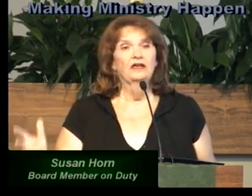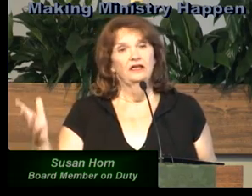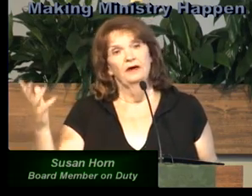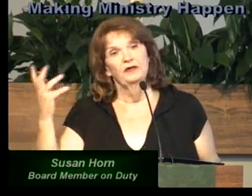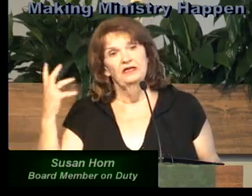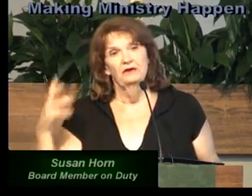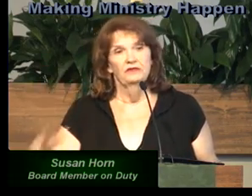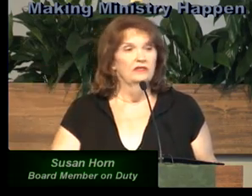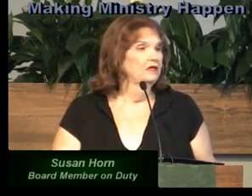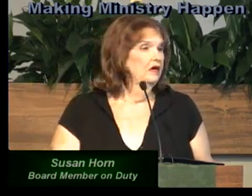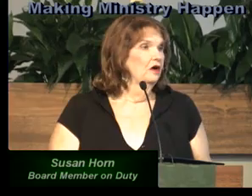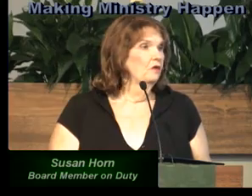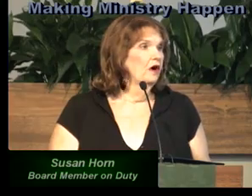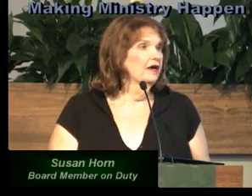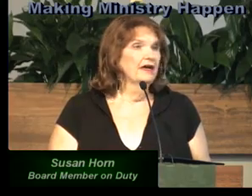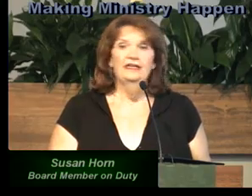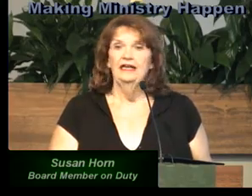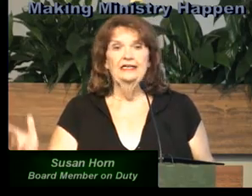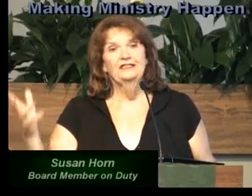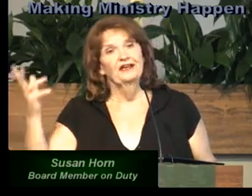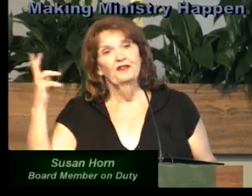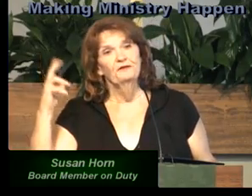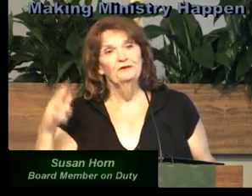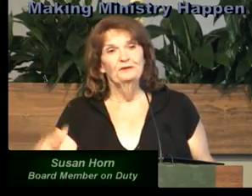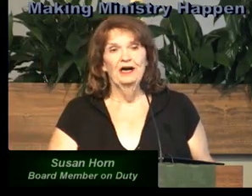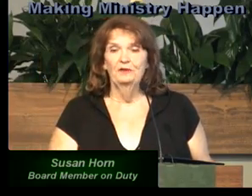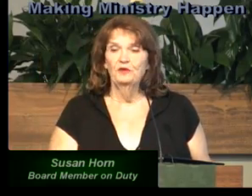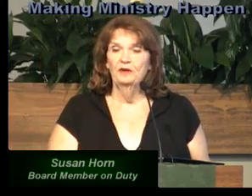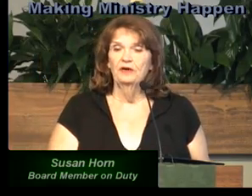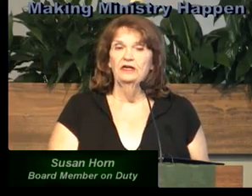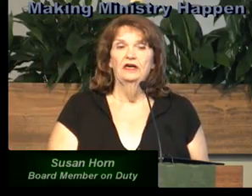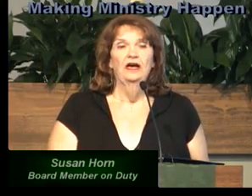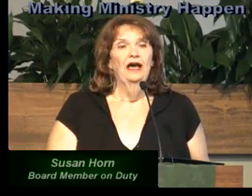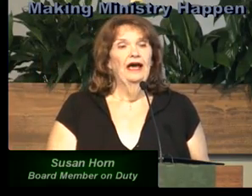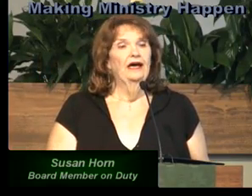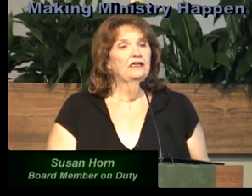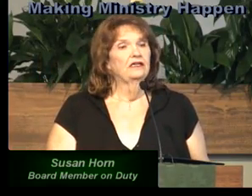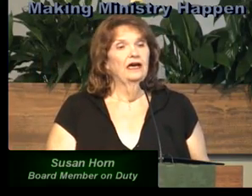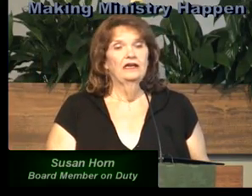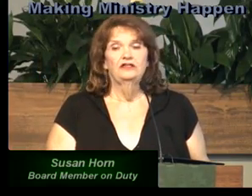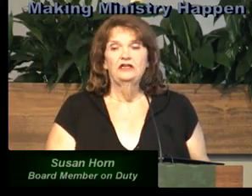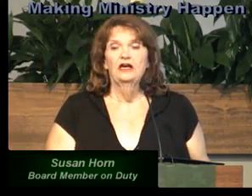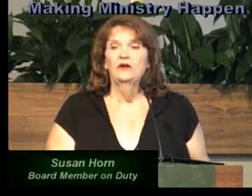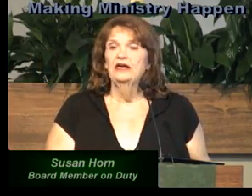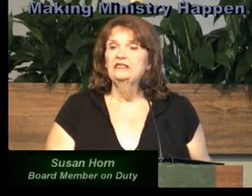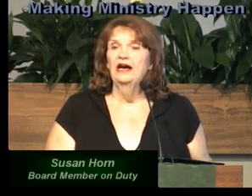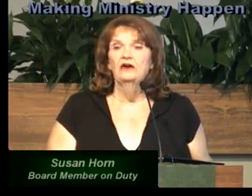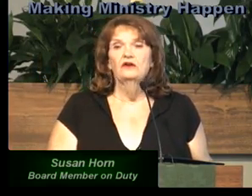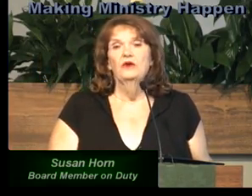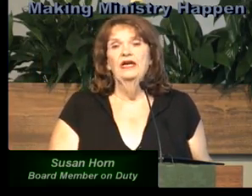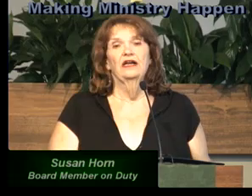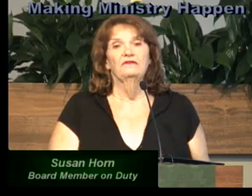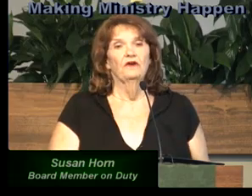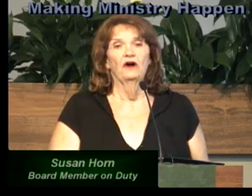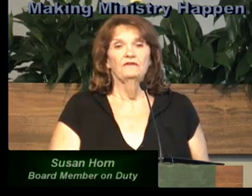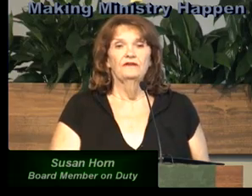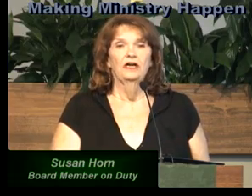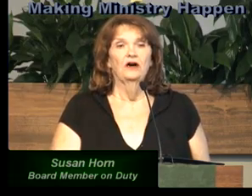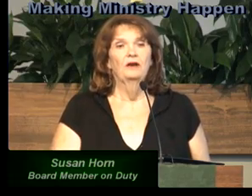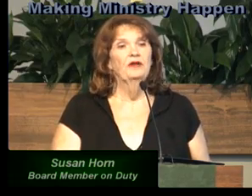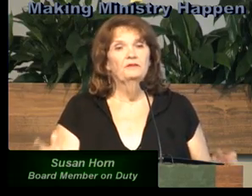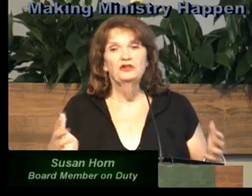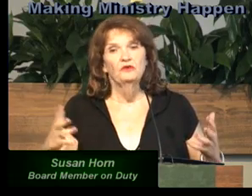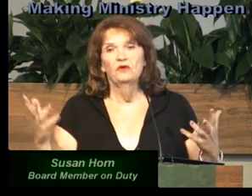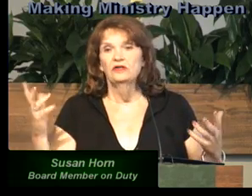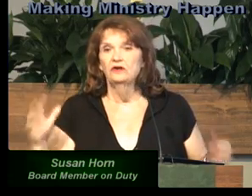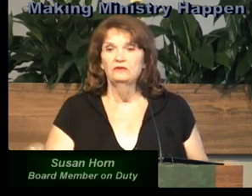and talked to them as I was walking and dancing through to my appointment. And you know, and I said, how can we get involved? You